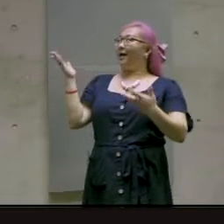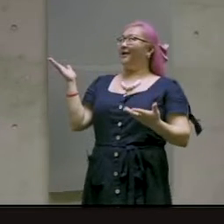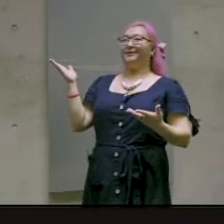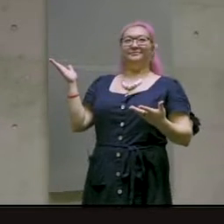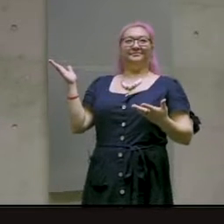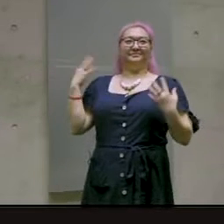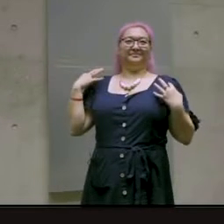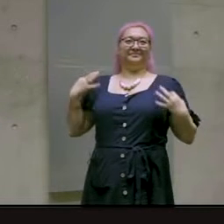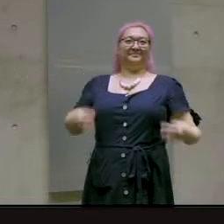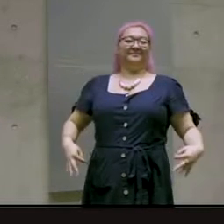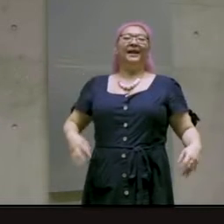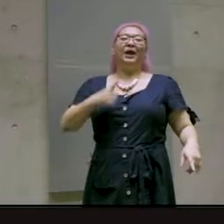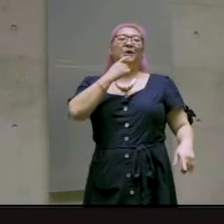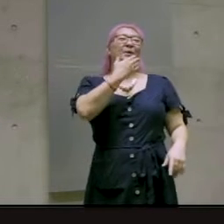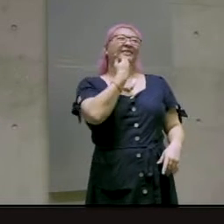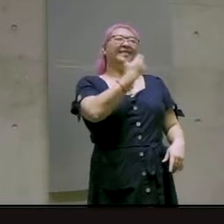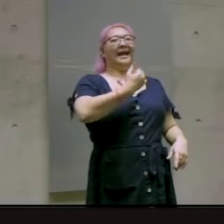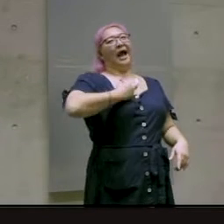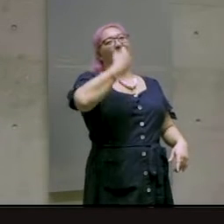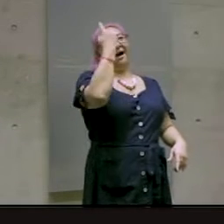You can thank Paul, our art director, for that.